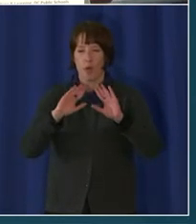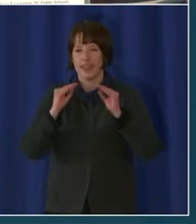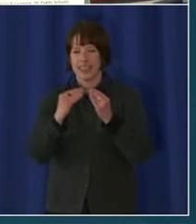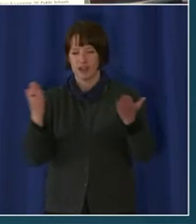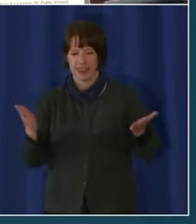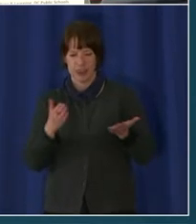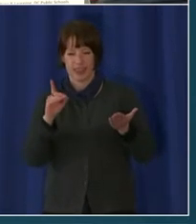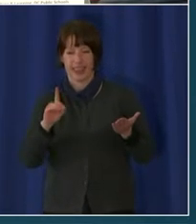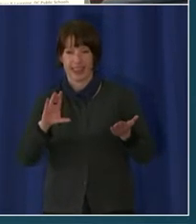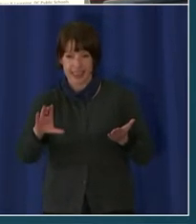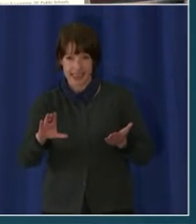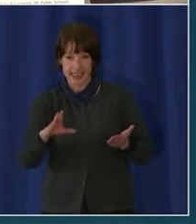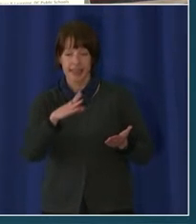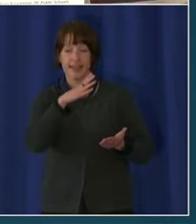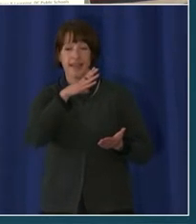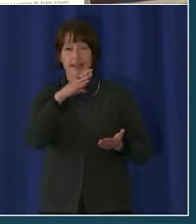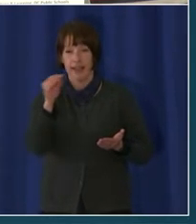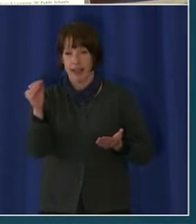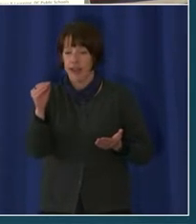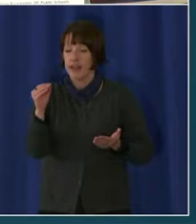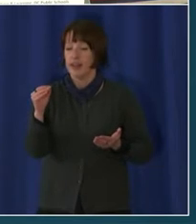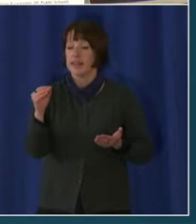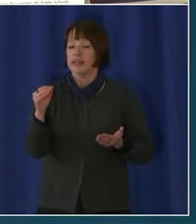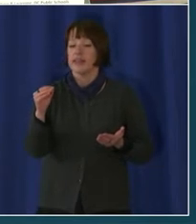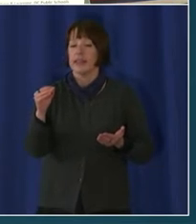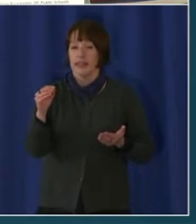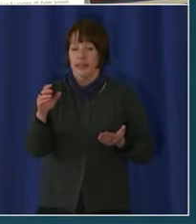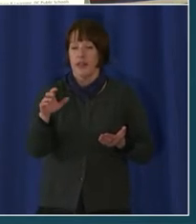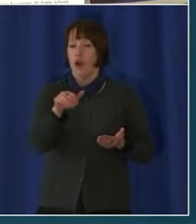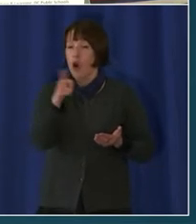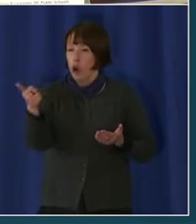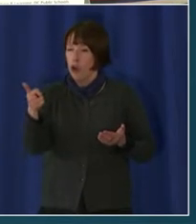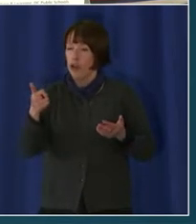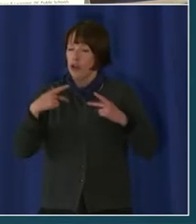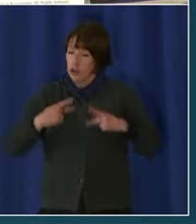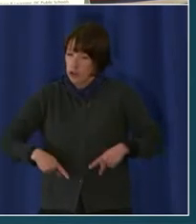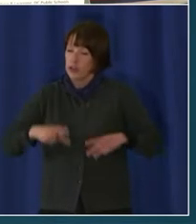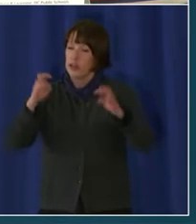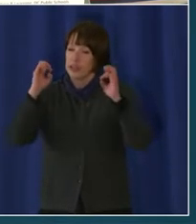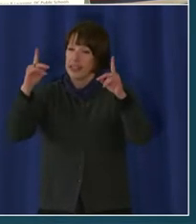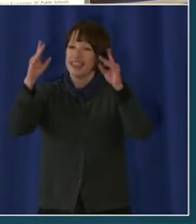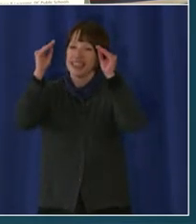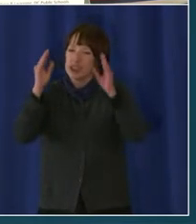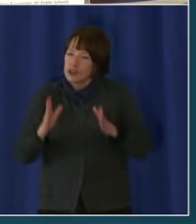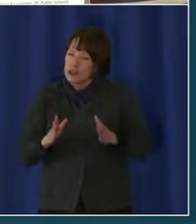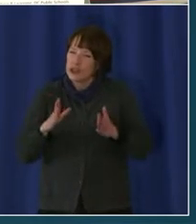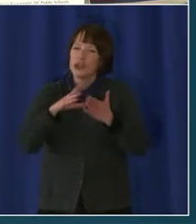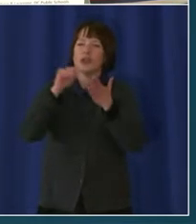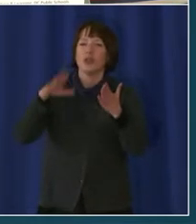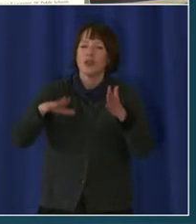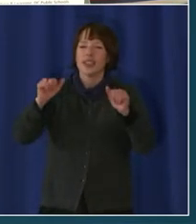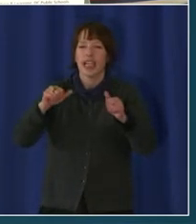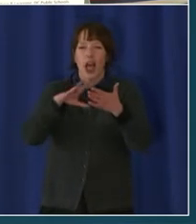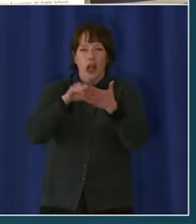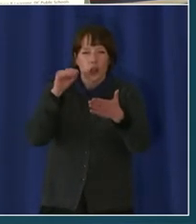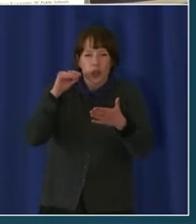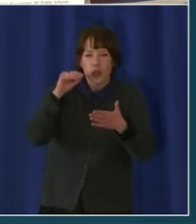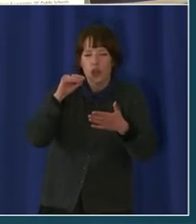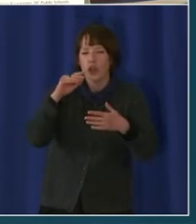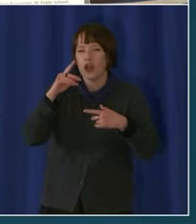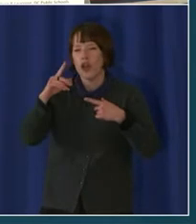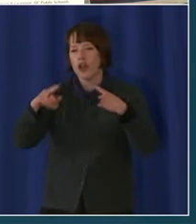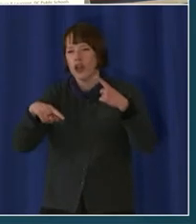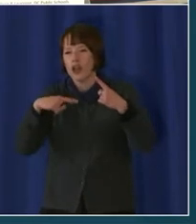organizations here in DC, as well as many of our excellent physical education teachers. Students will learn about and have